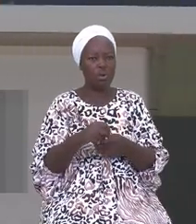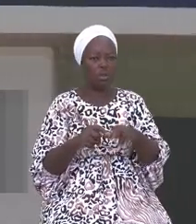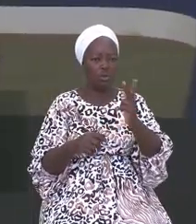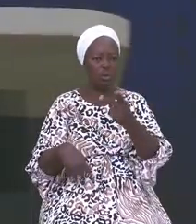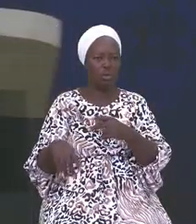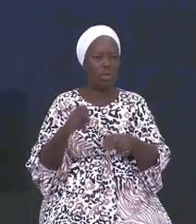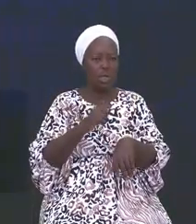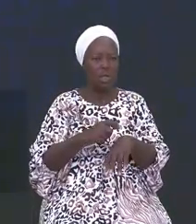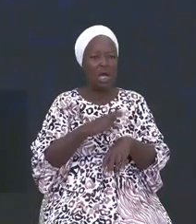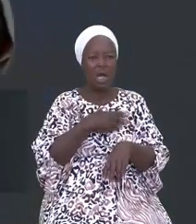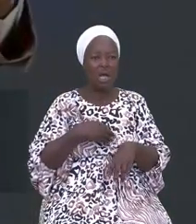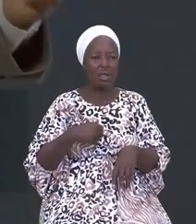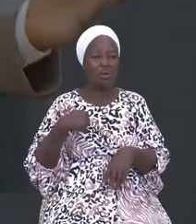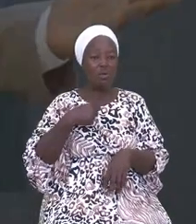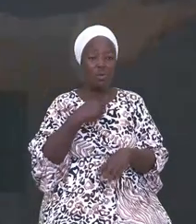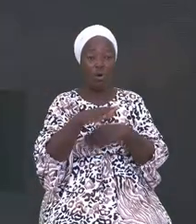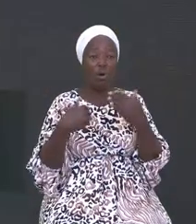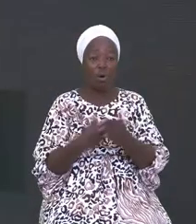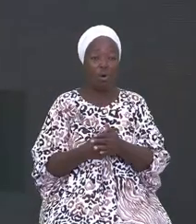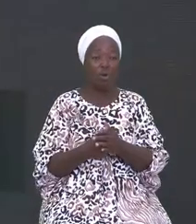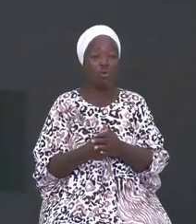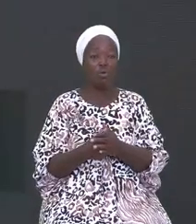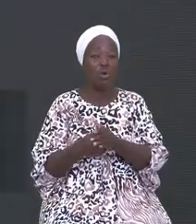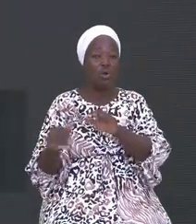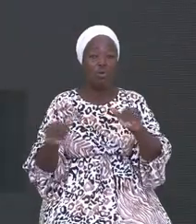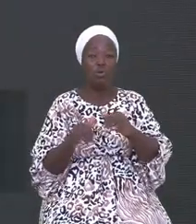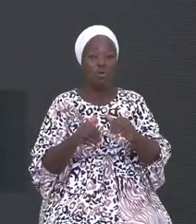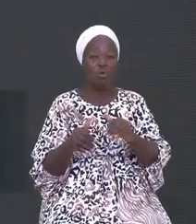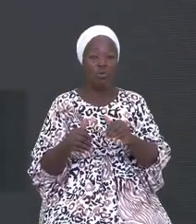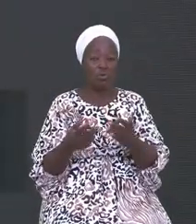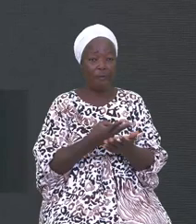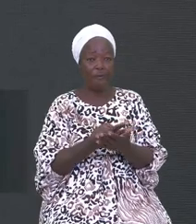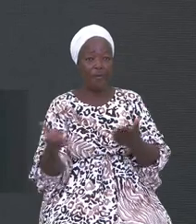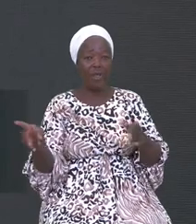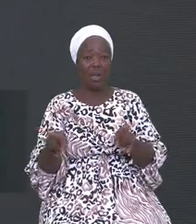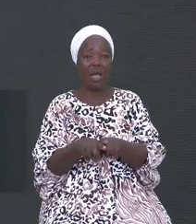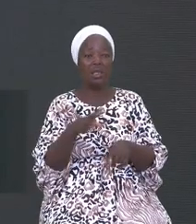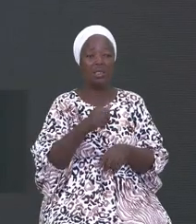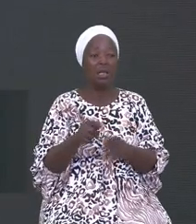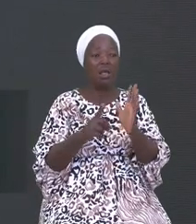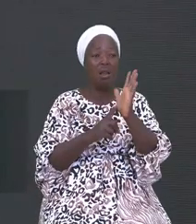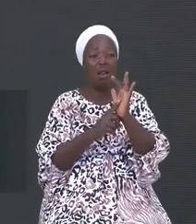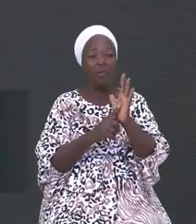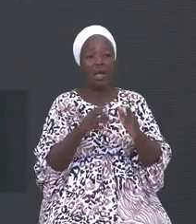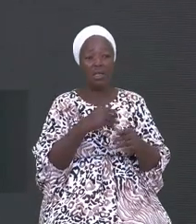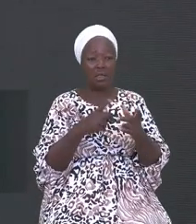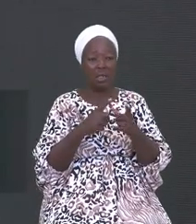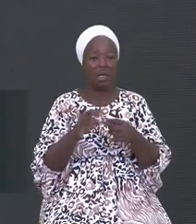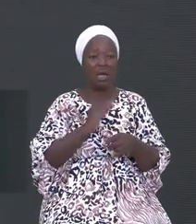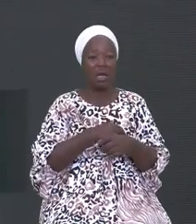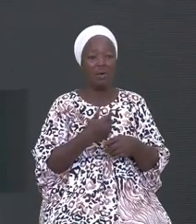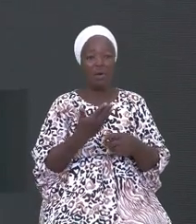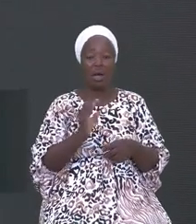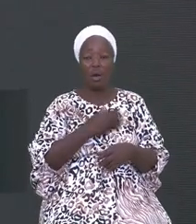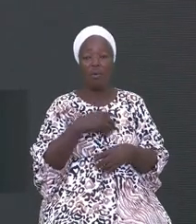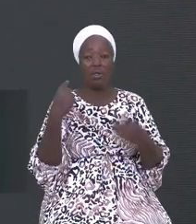we all do fade as a leaf, and our iniquities, it